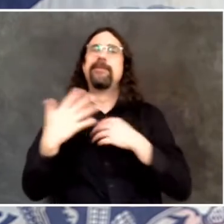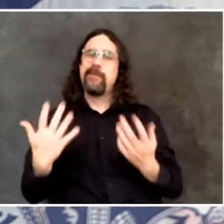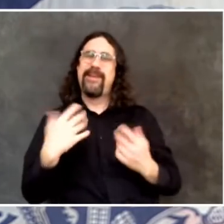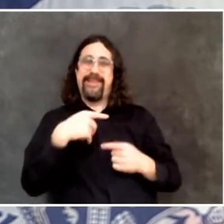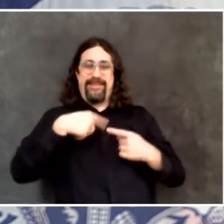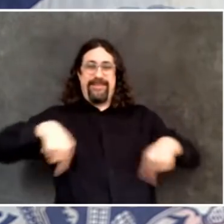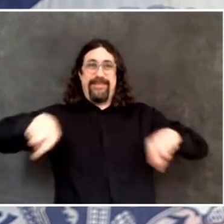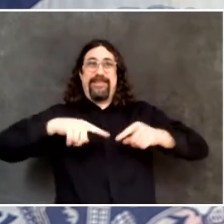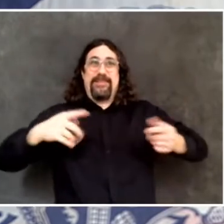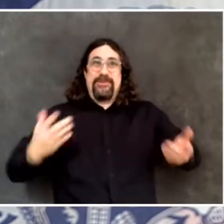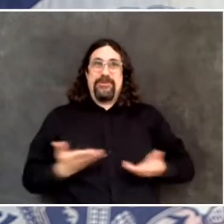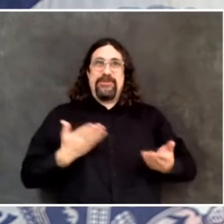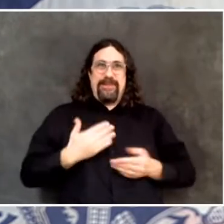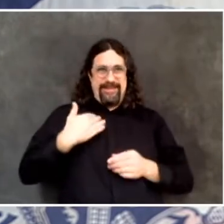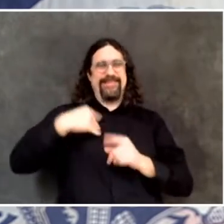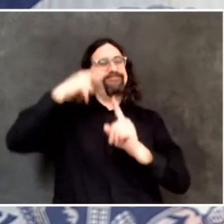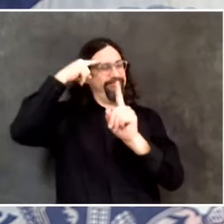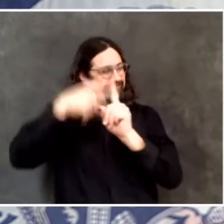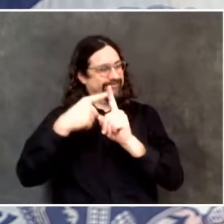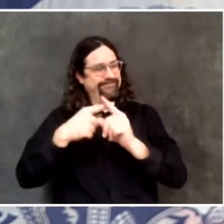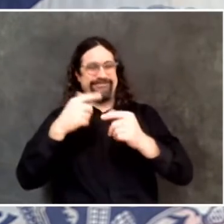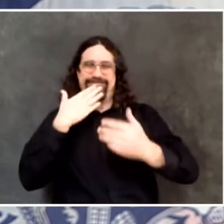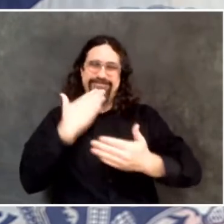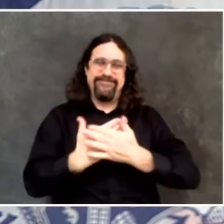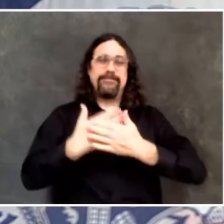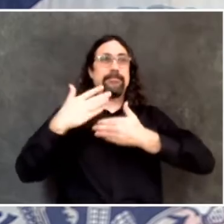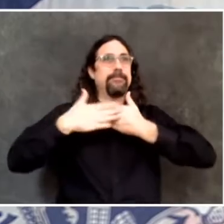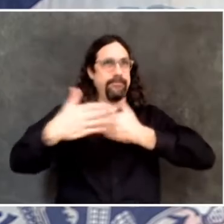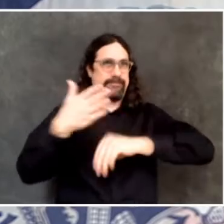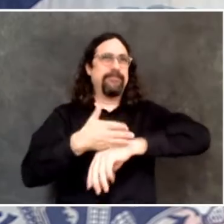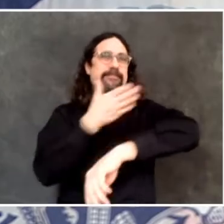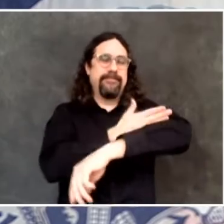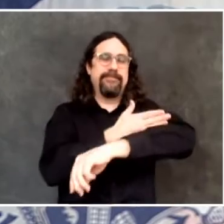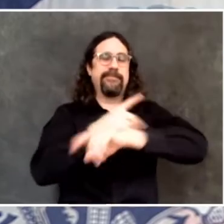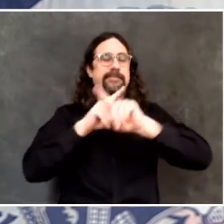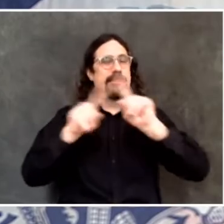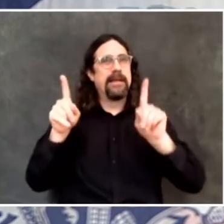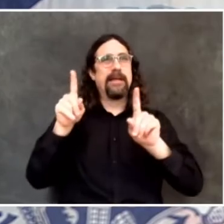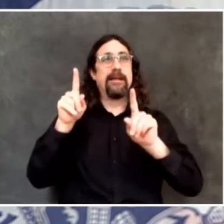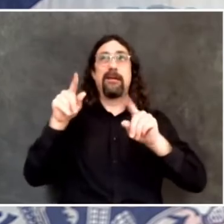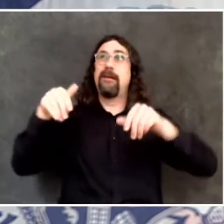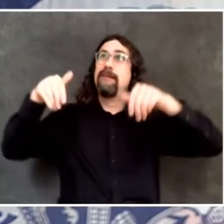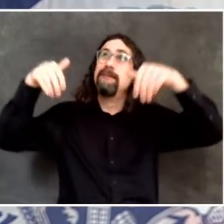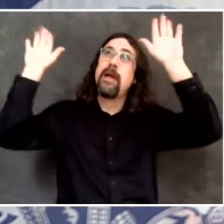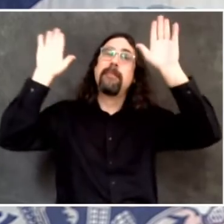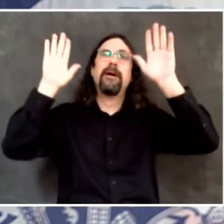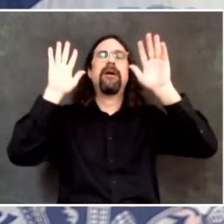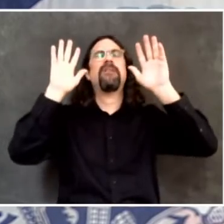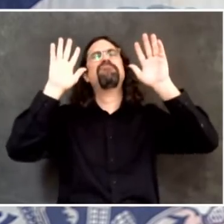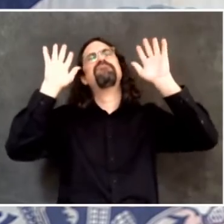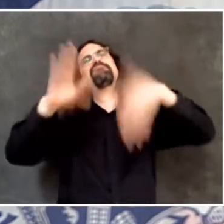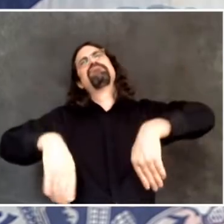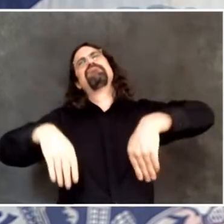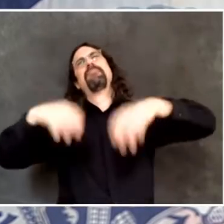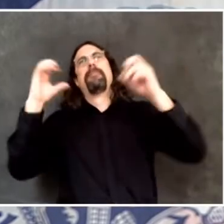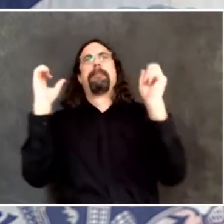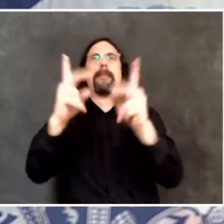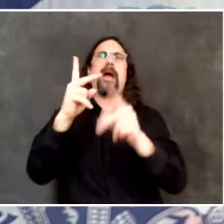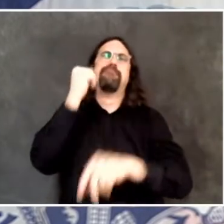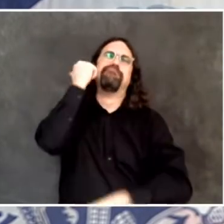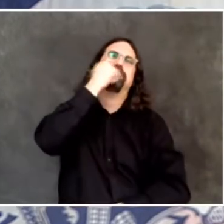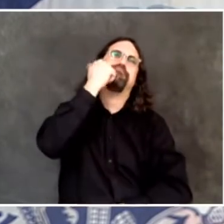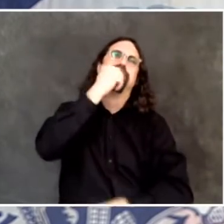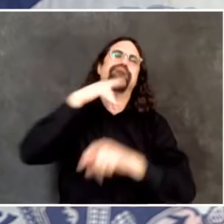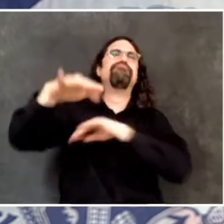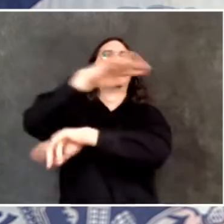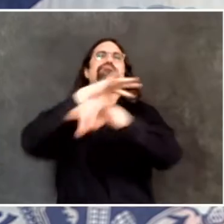is sustained or not, because there's no guarantees. Clearly tells us something about what has been working, but it doesn't tell us